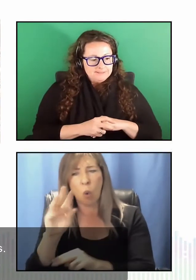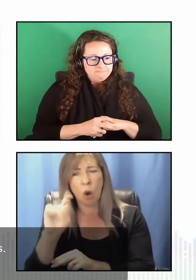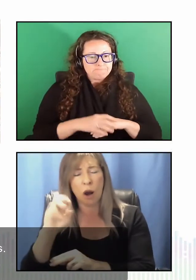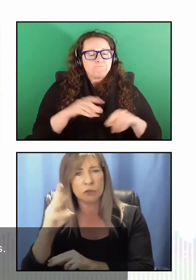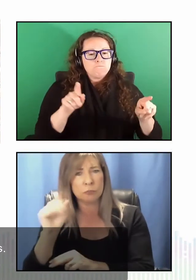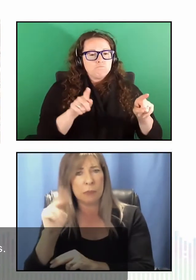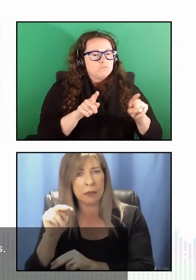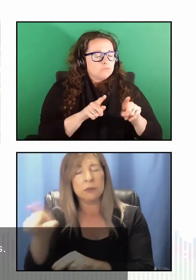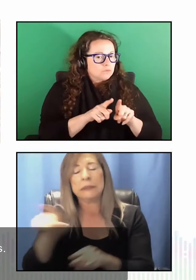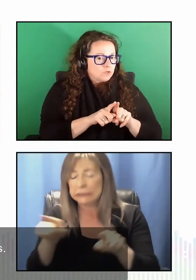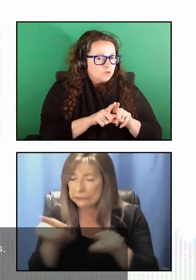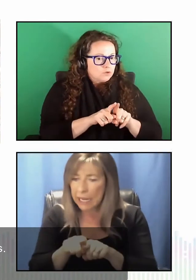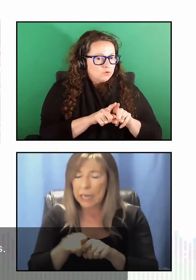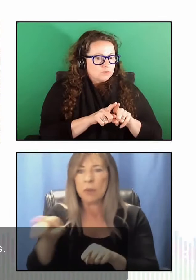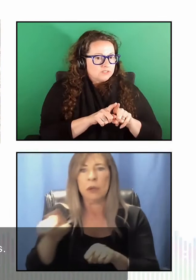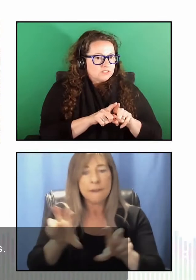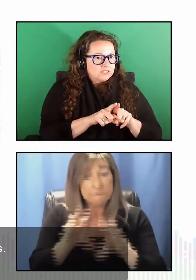similar